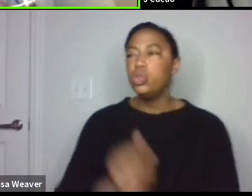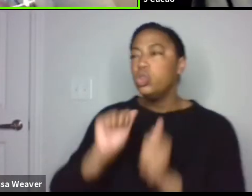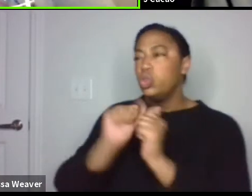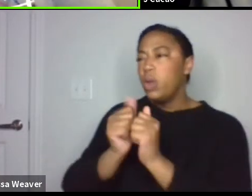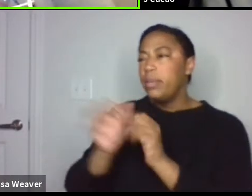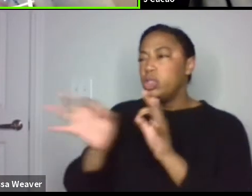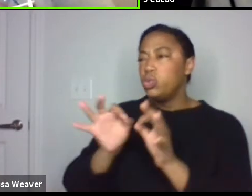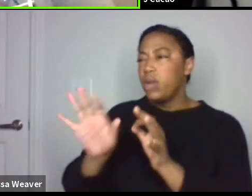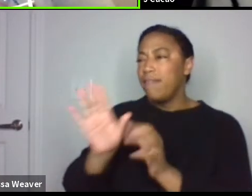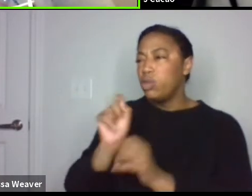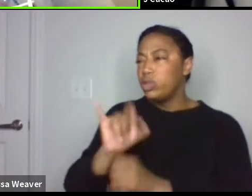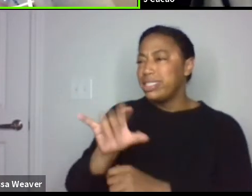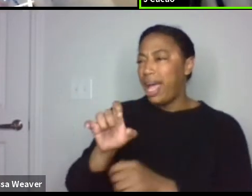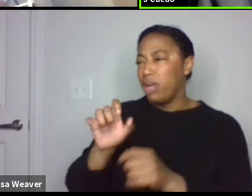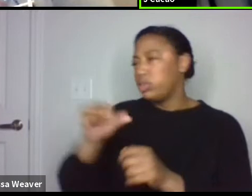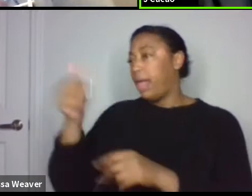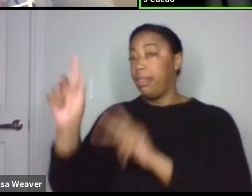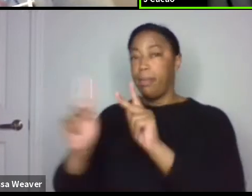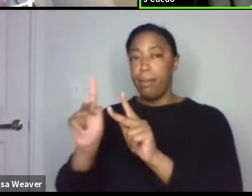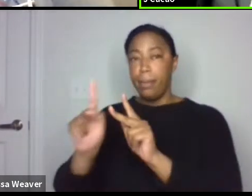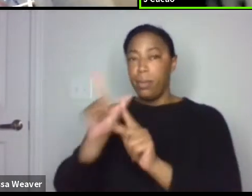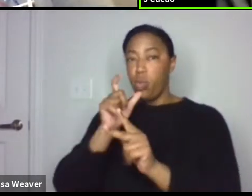style to people?